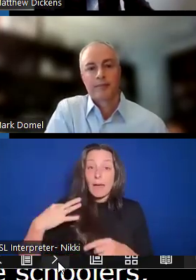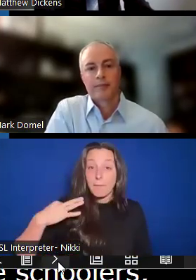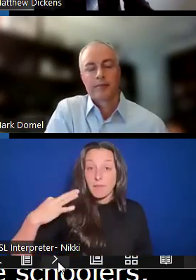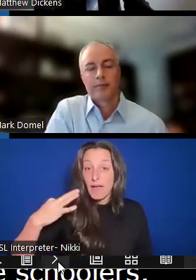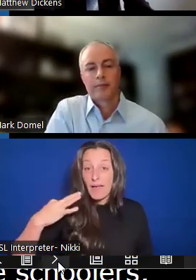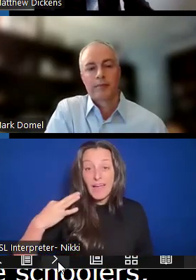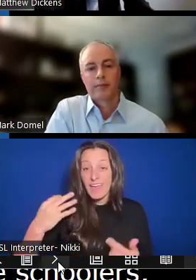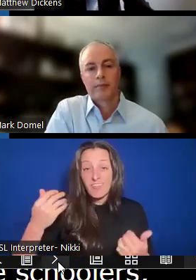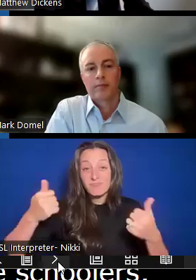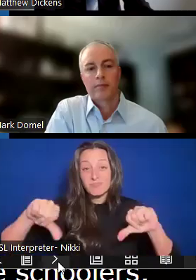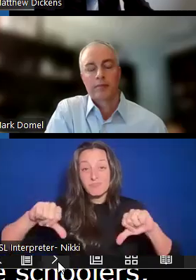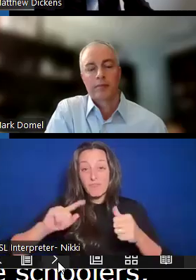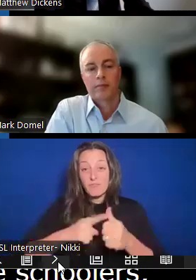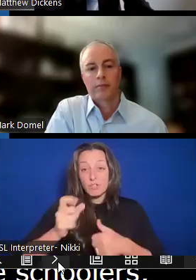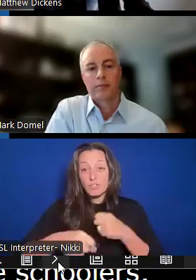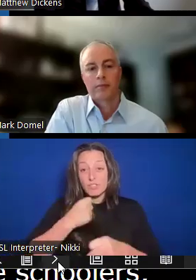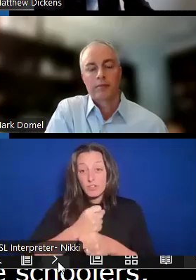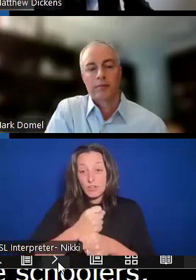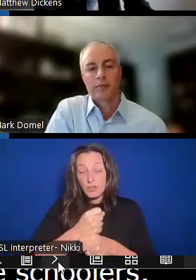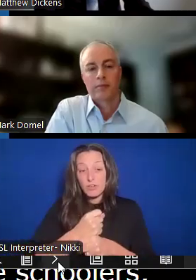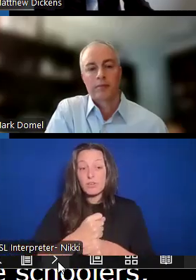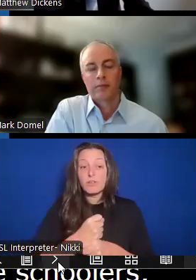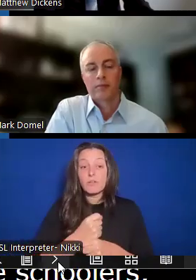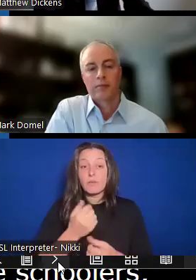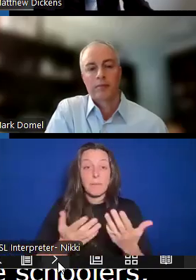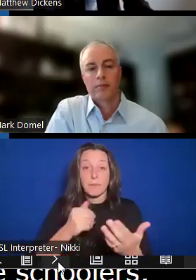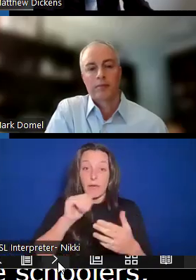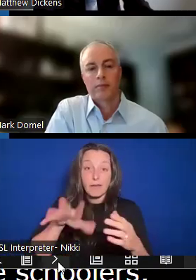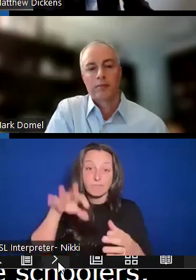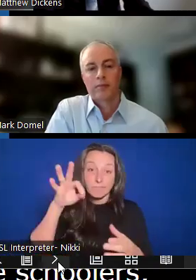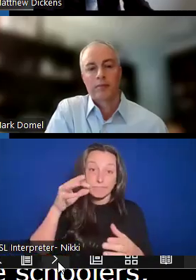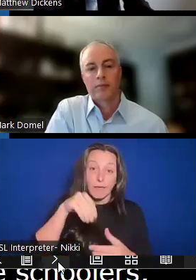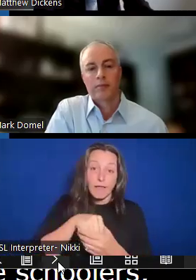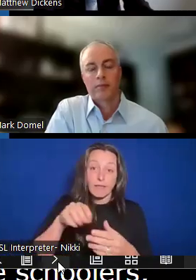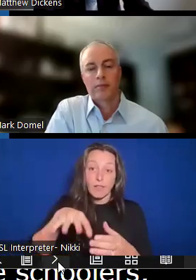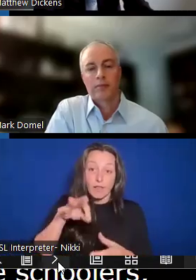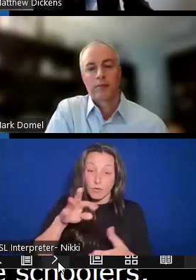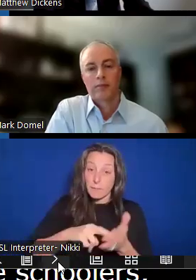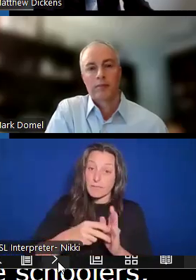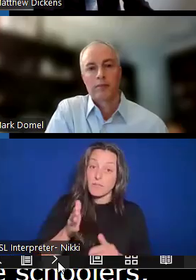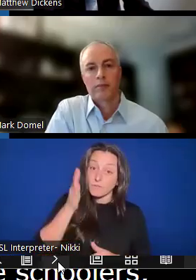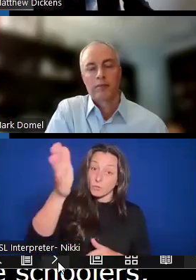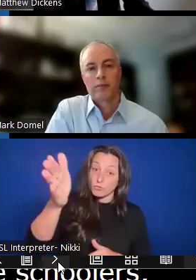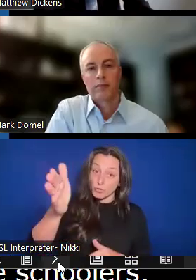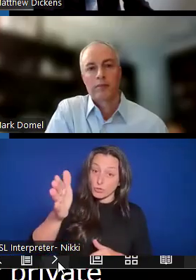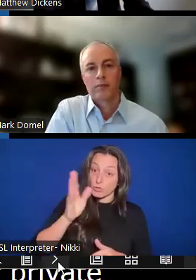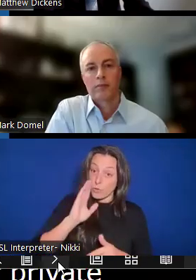year due to not being selected in the lottery, then will there be additional lotteries in future school